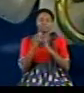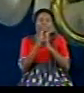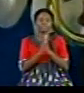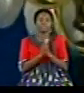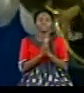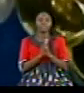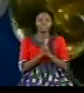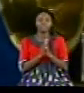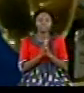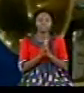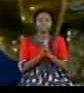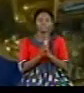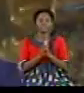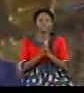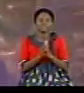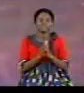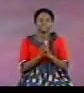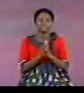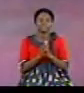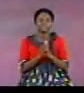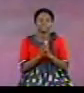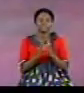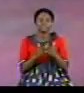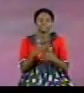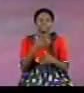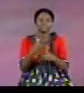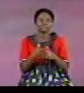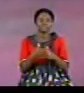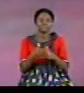Amen. The next testimony.